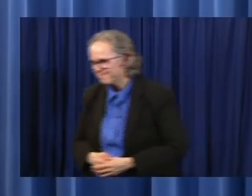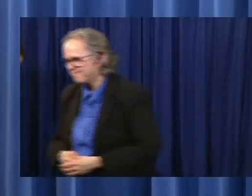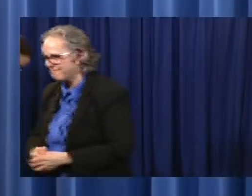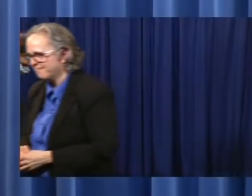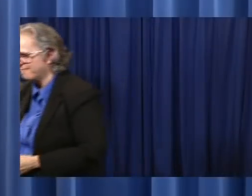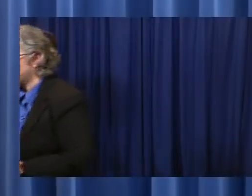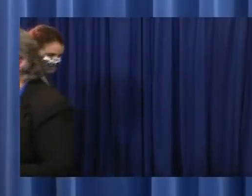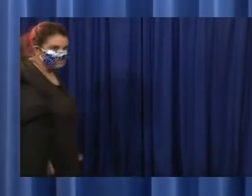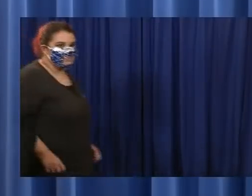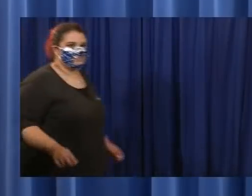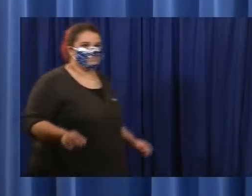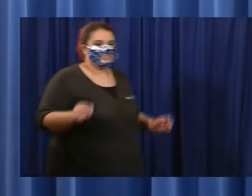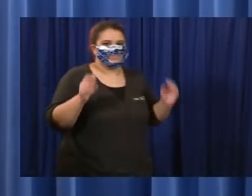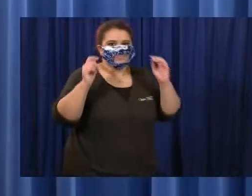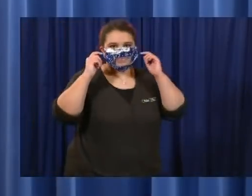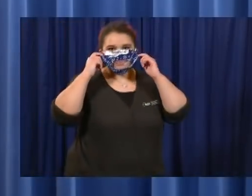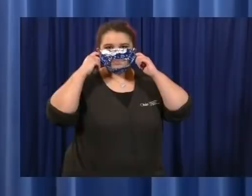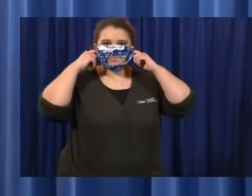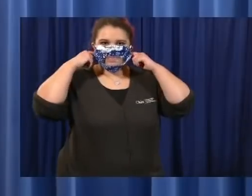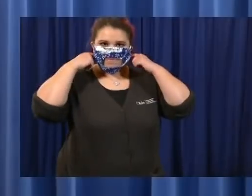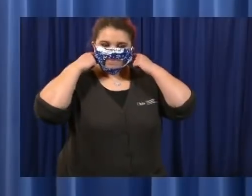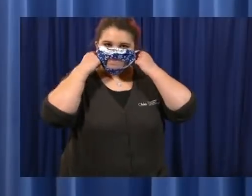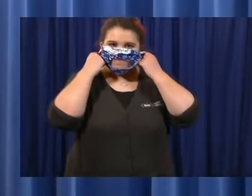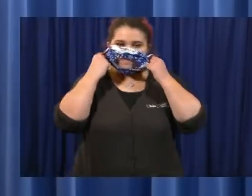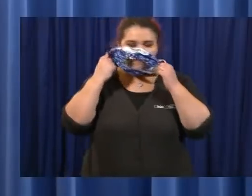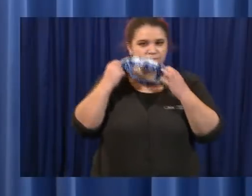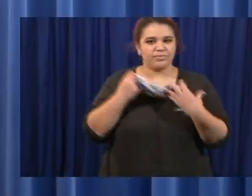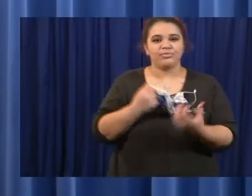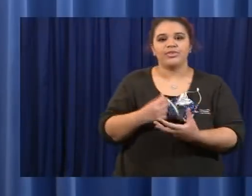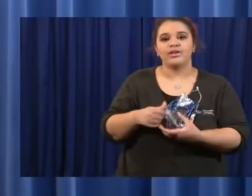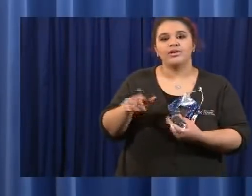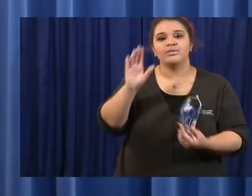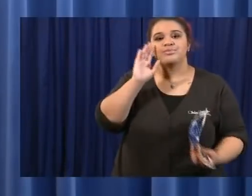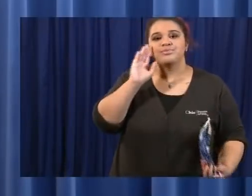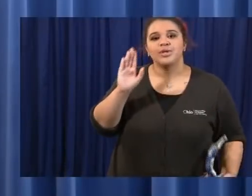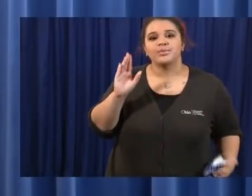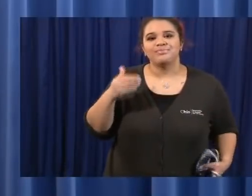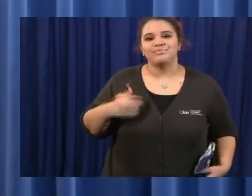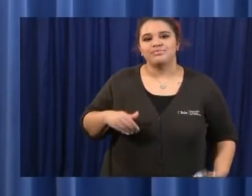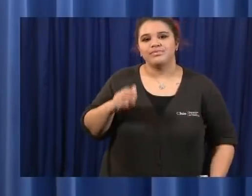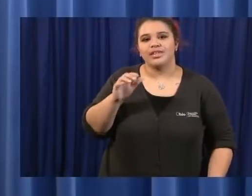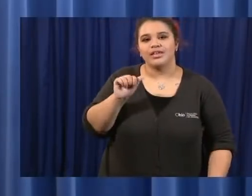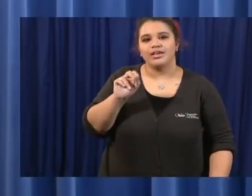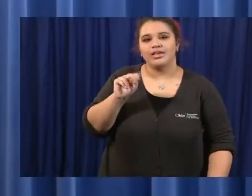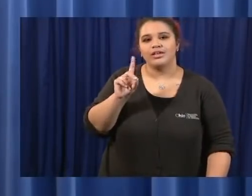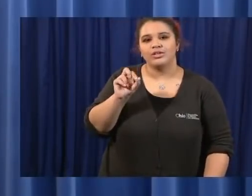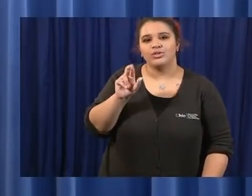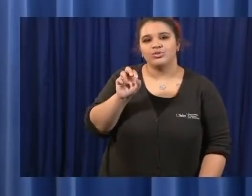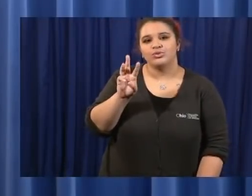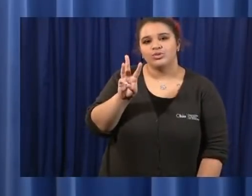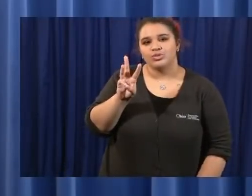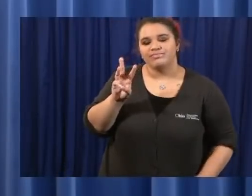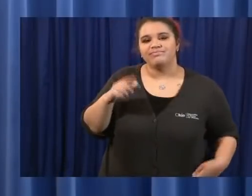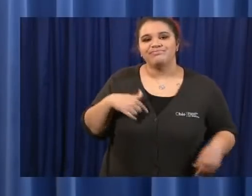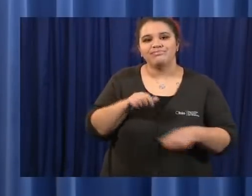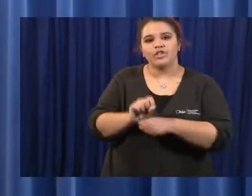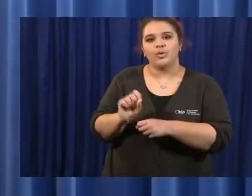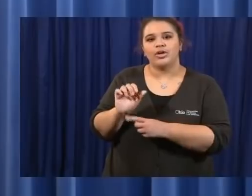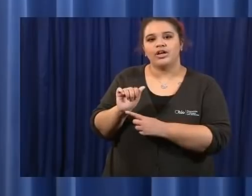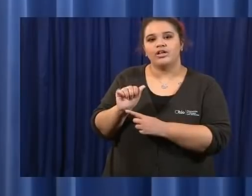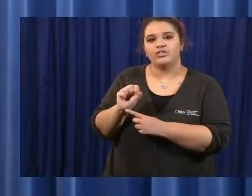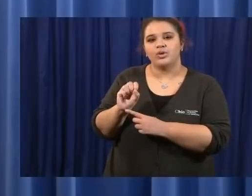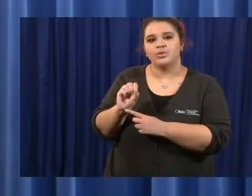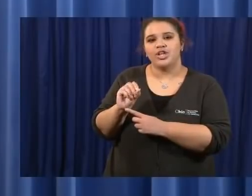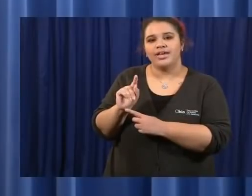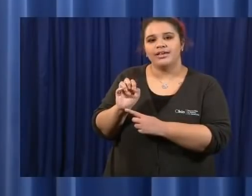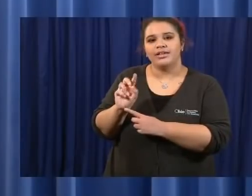Hi, Governor. It's Andrew Welsh-Huggins with the Associated Press. Back to the prisons. I've heard from many